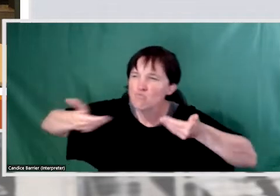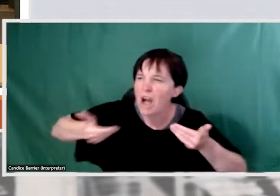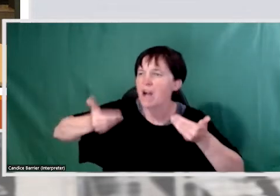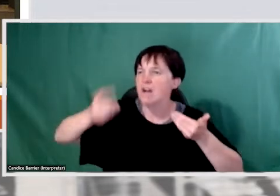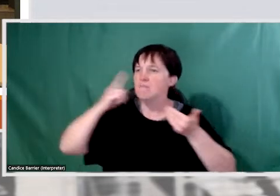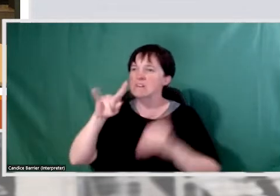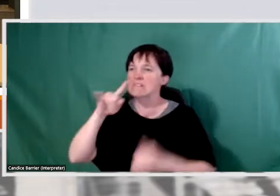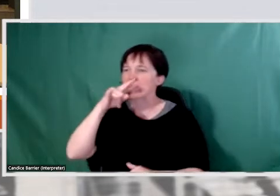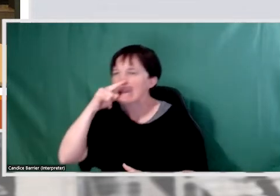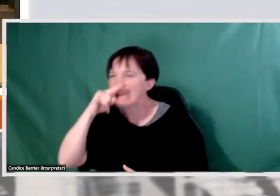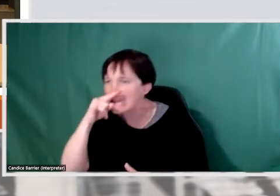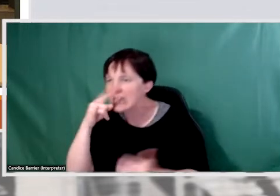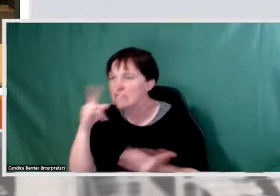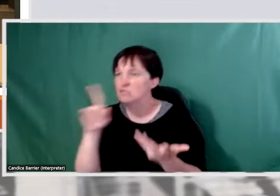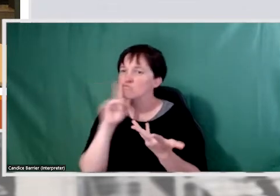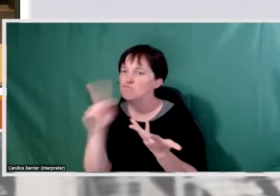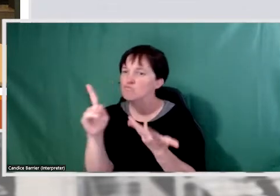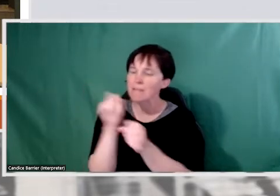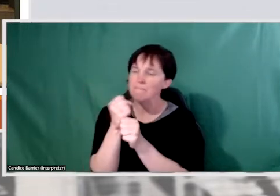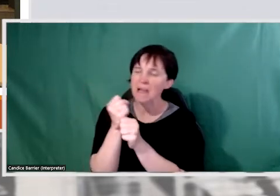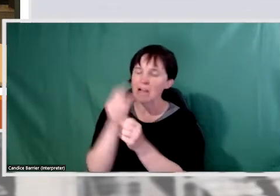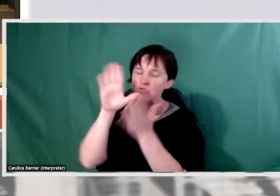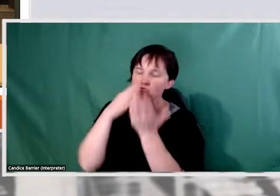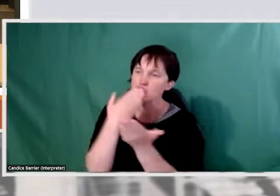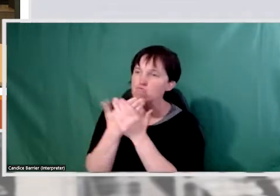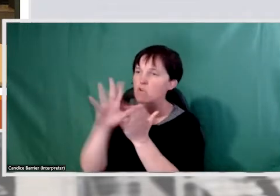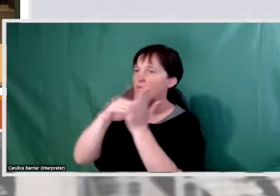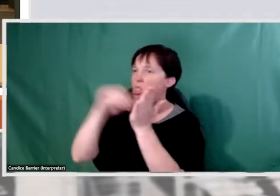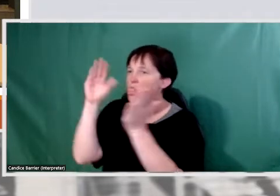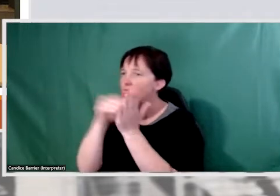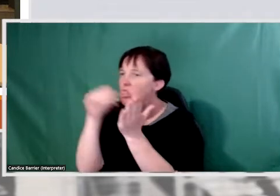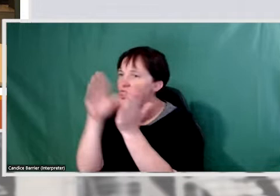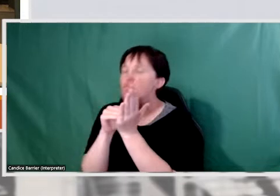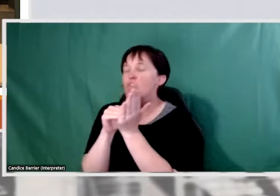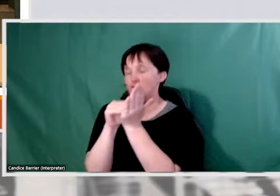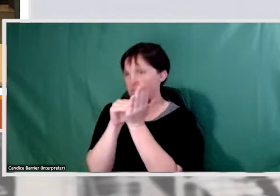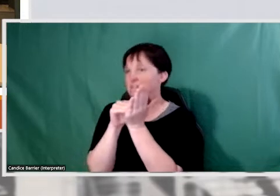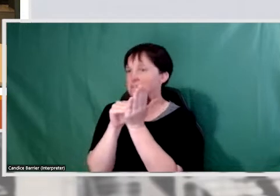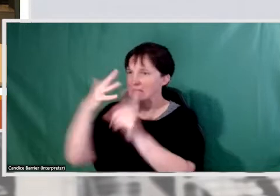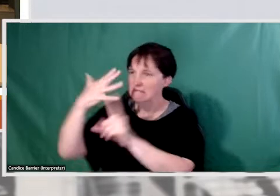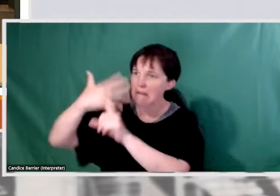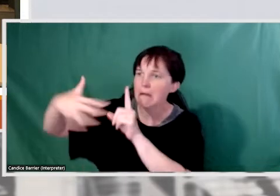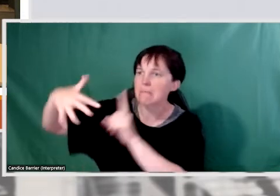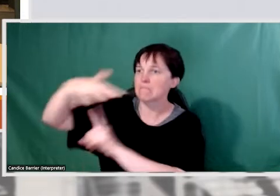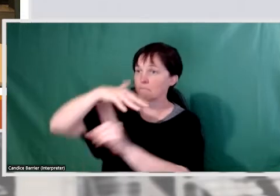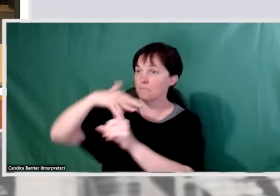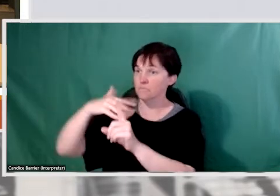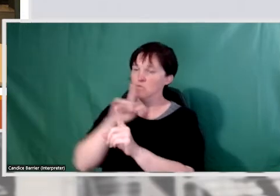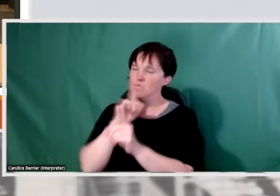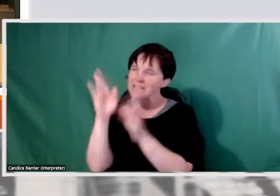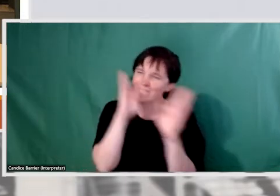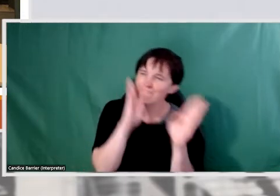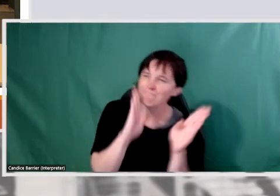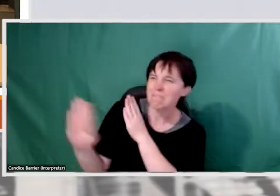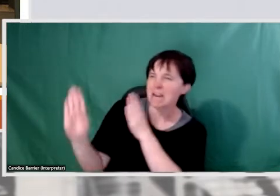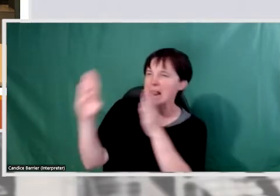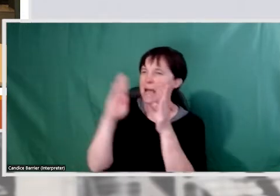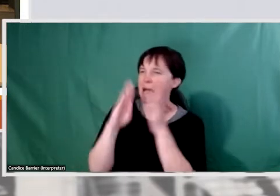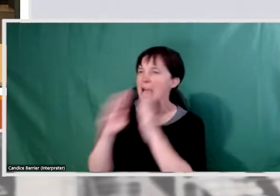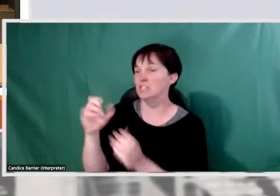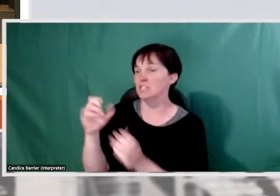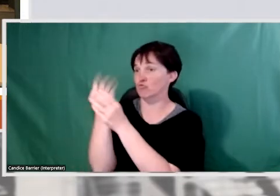was really conducive to making a great learning atmosphere. So we started really planning that in the spring of